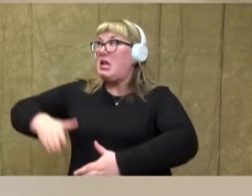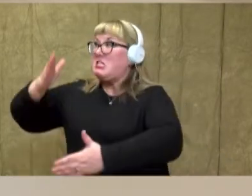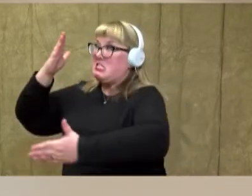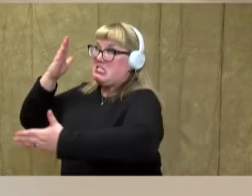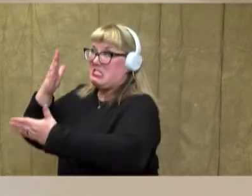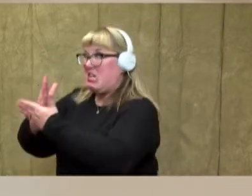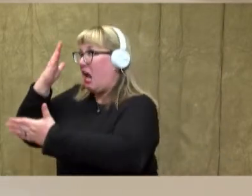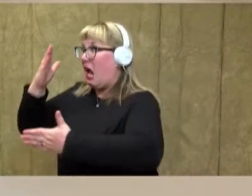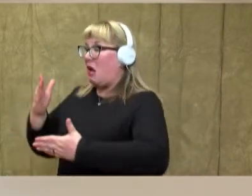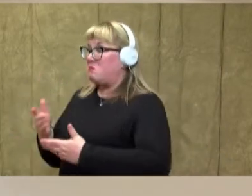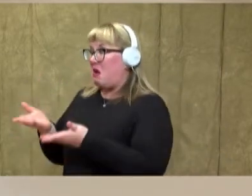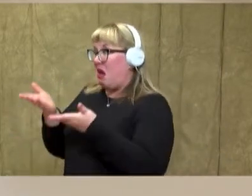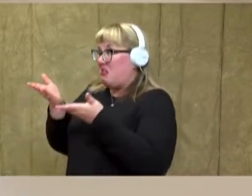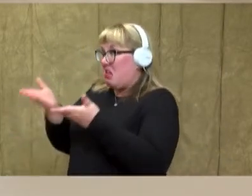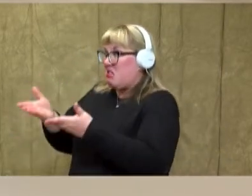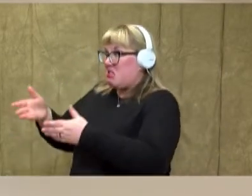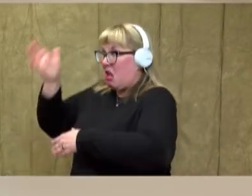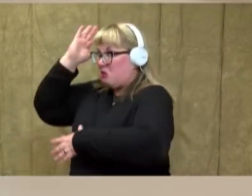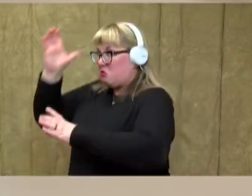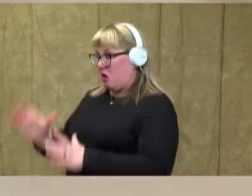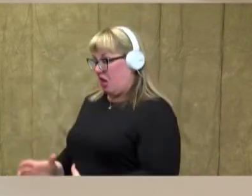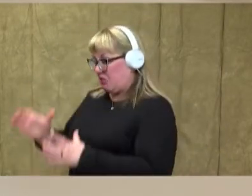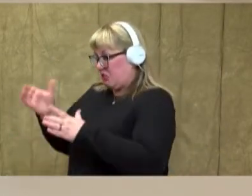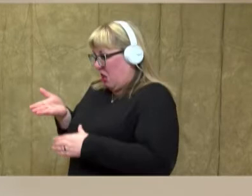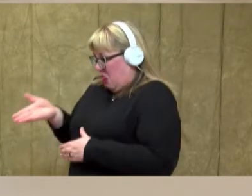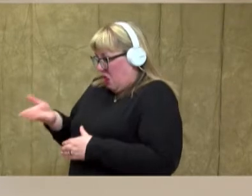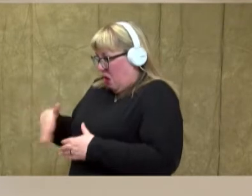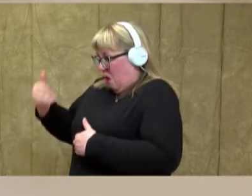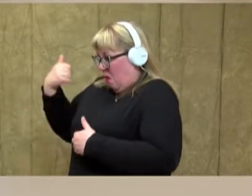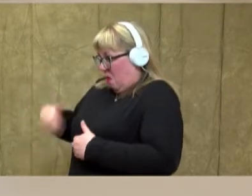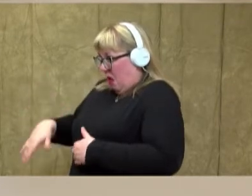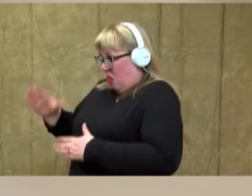Stop! There are trash cans by the school.